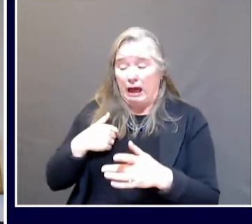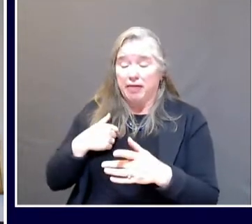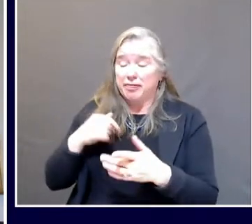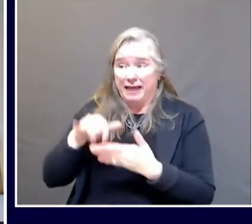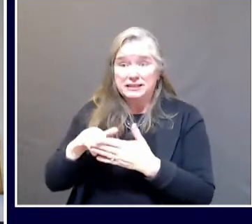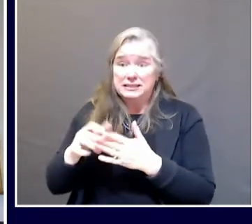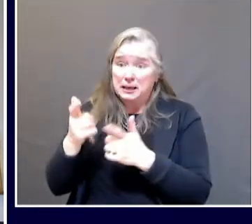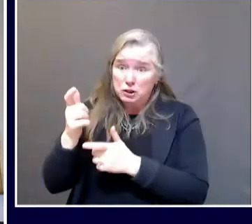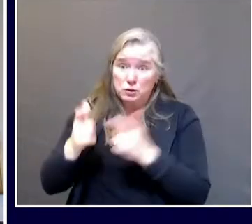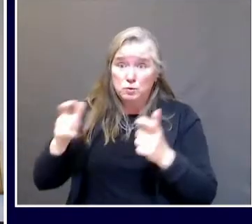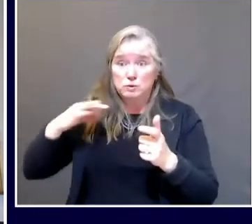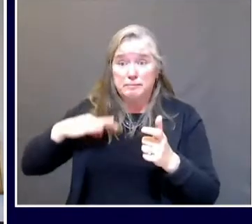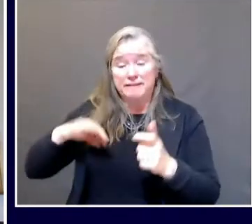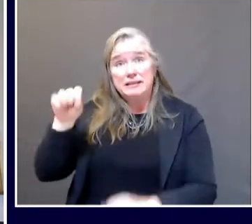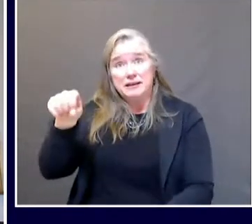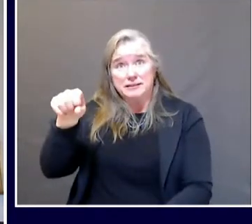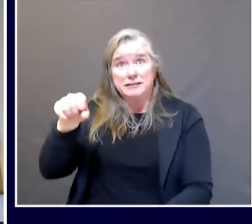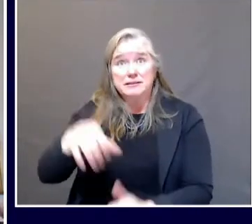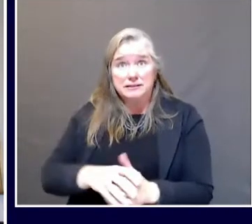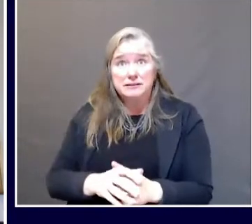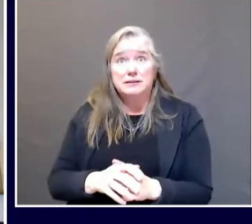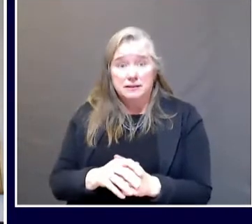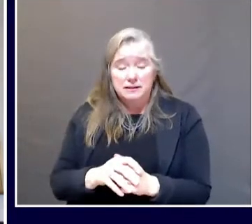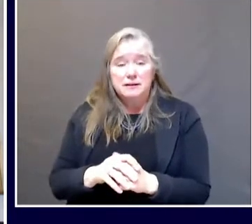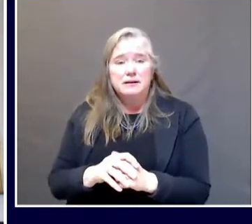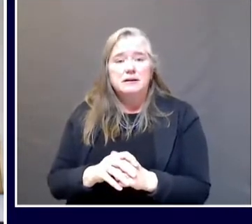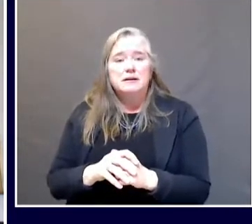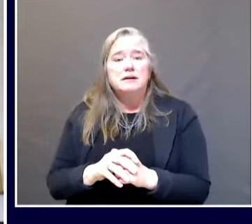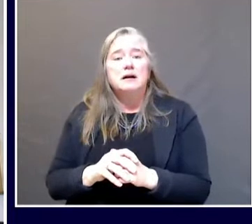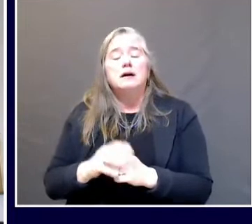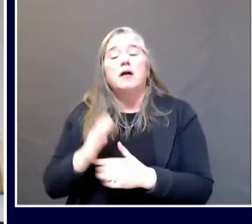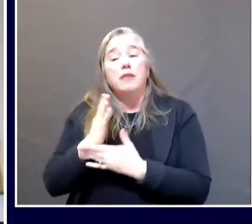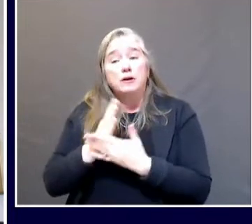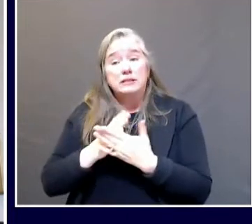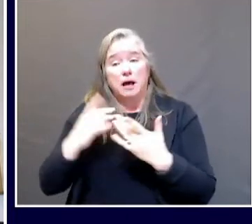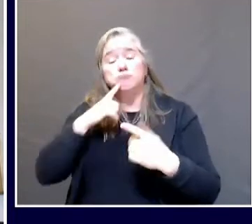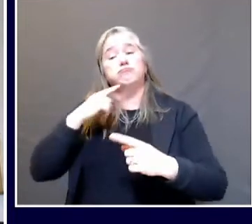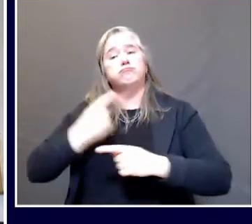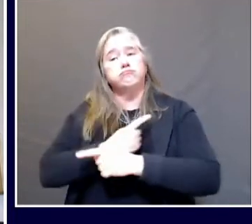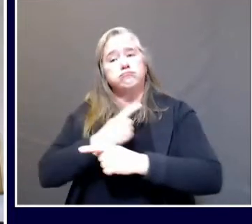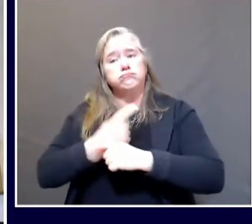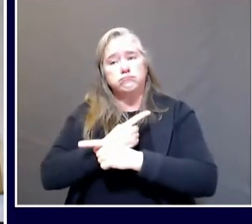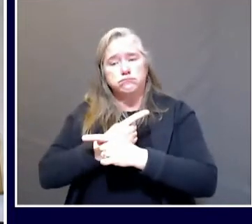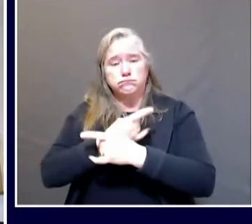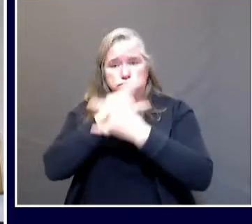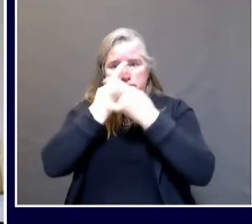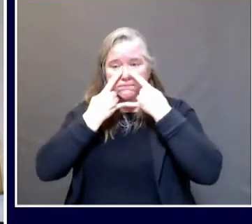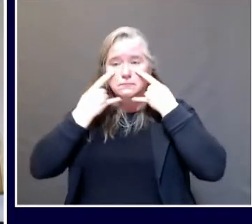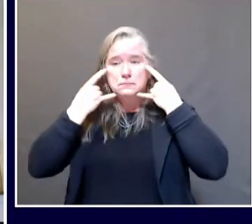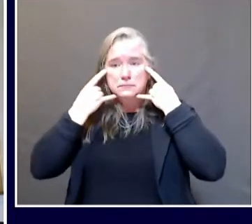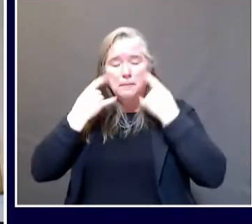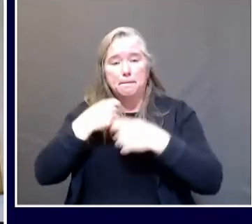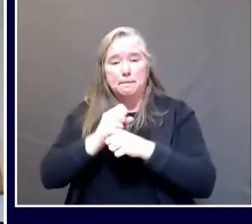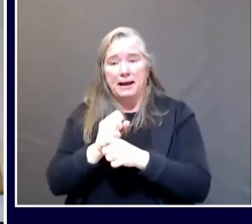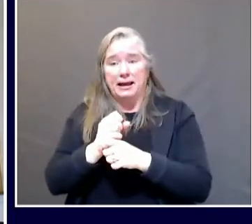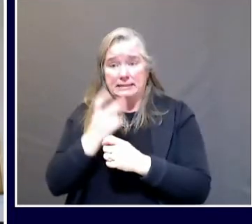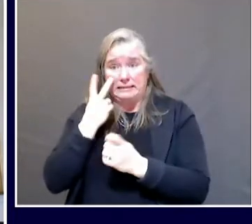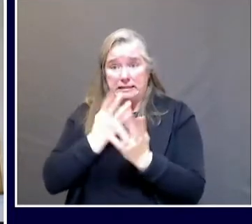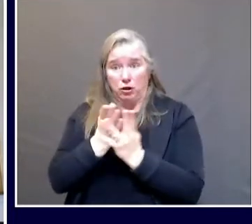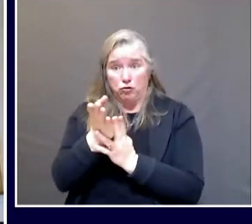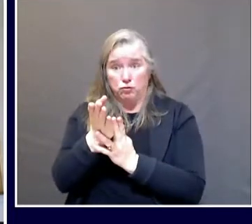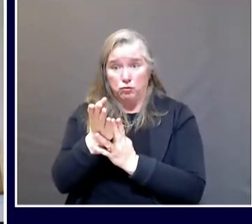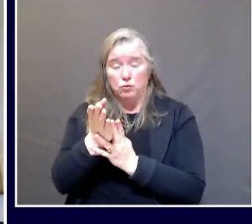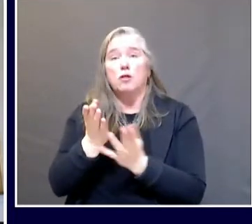benefit one bit. There are similarly types of proper face coverings that are made of clear material that offer